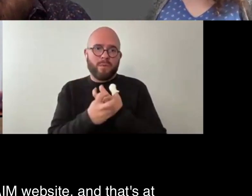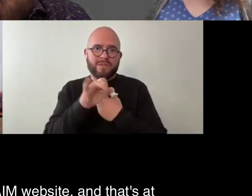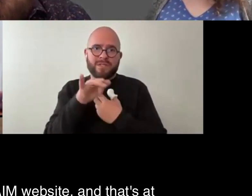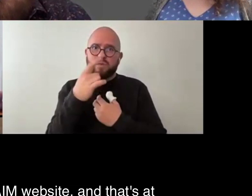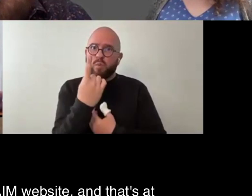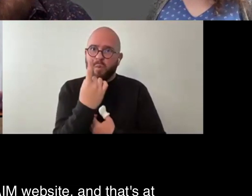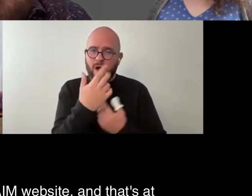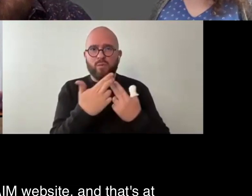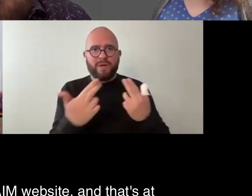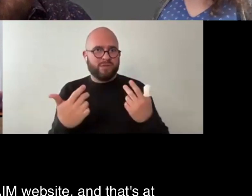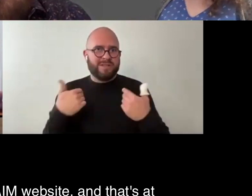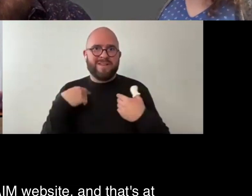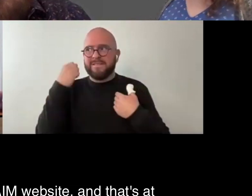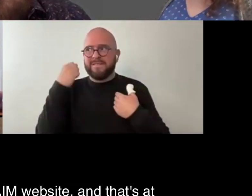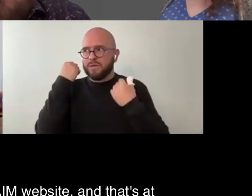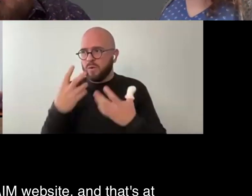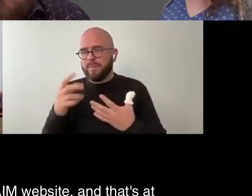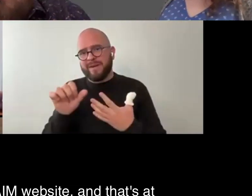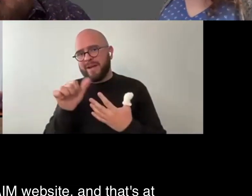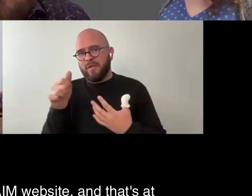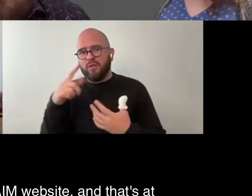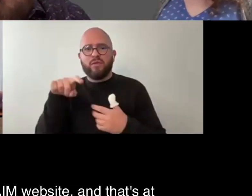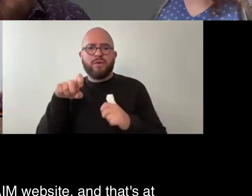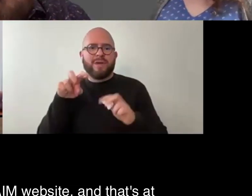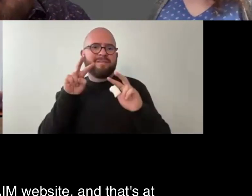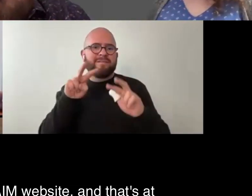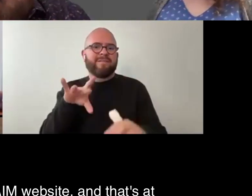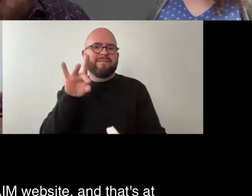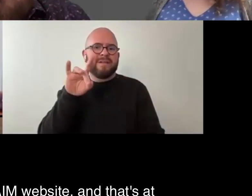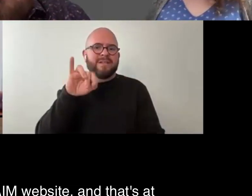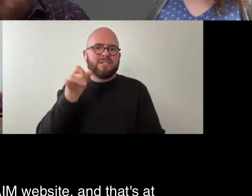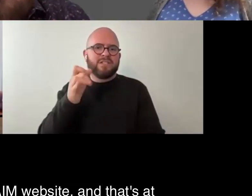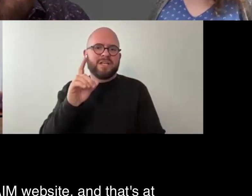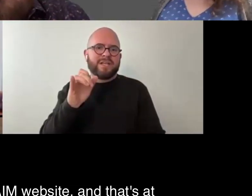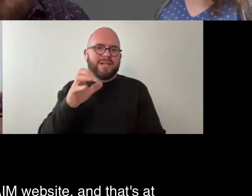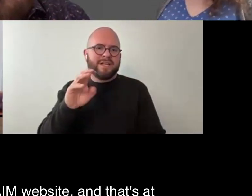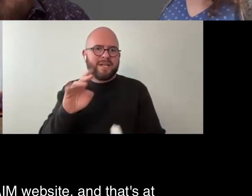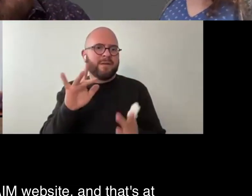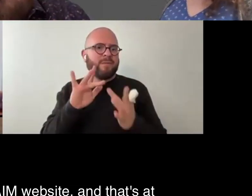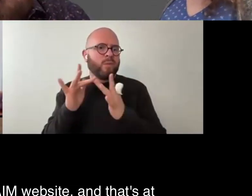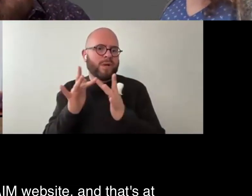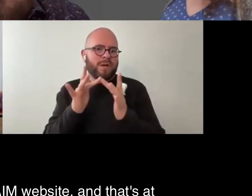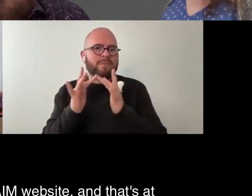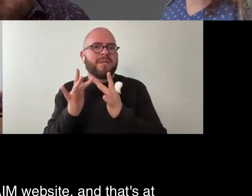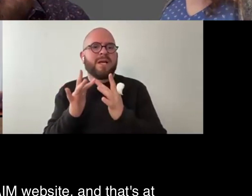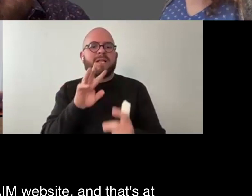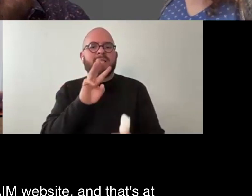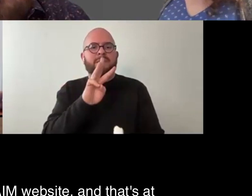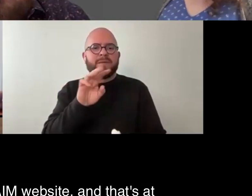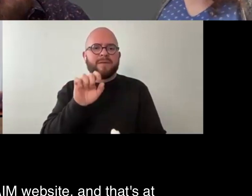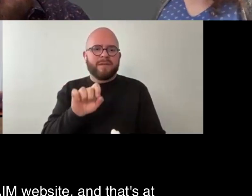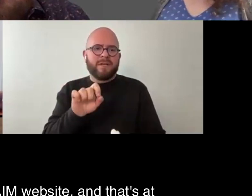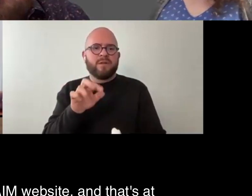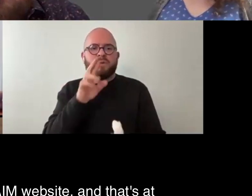can find on the JDAIM website, and that's at